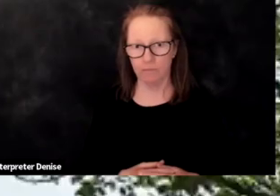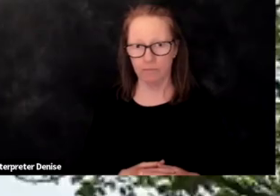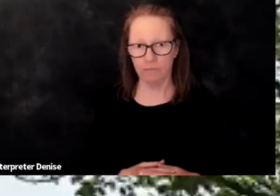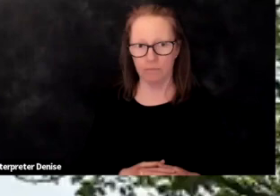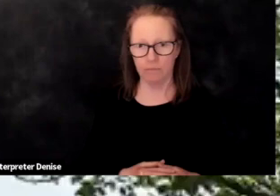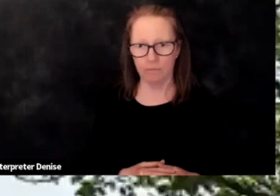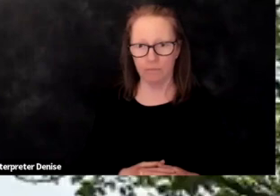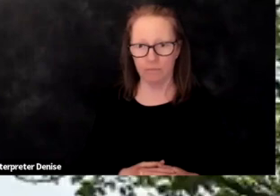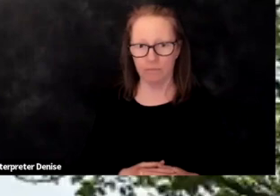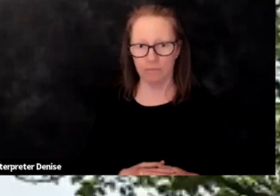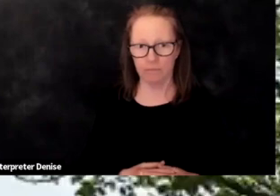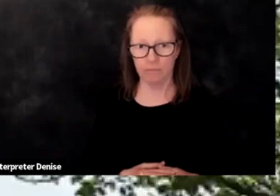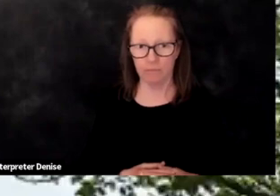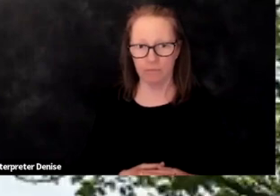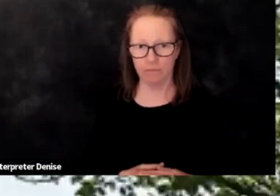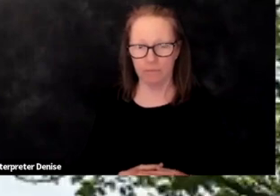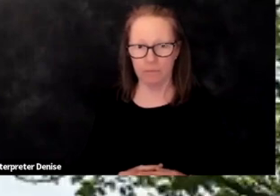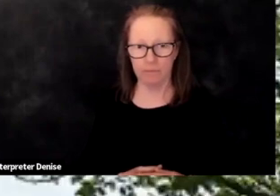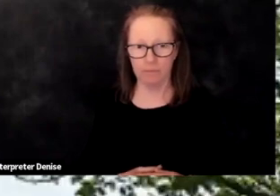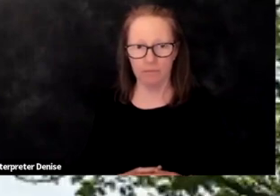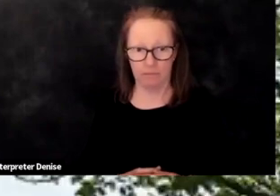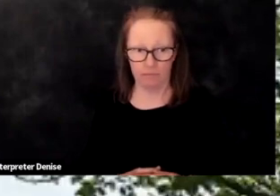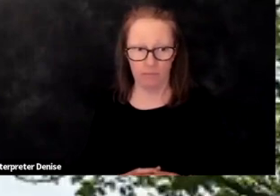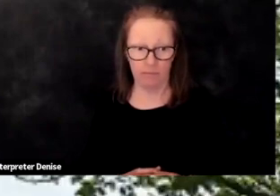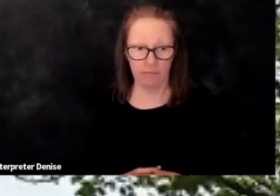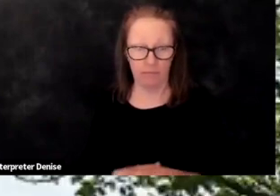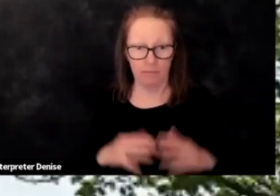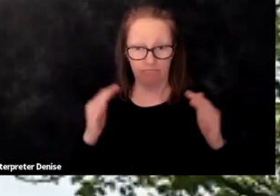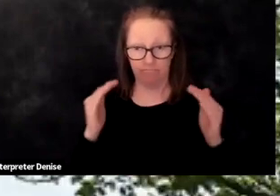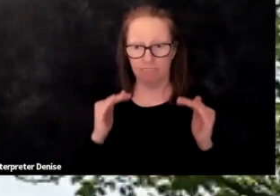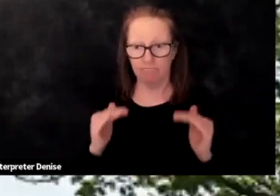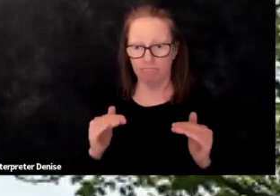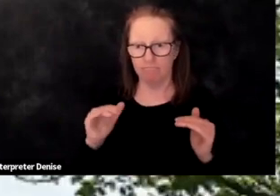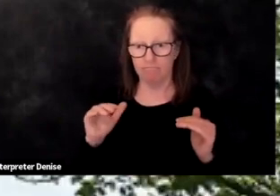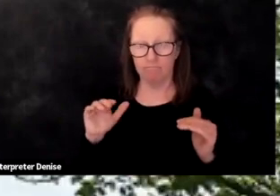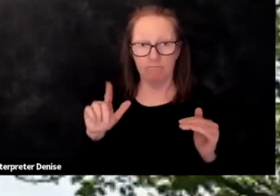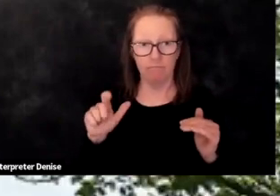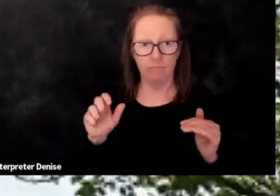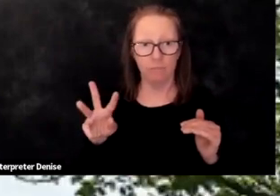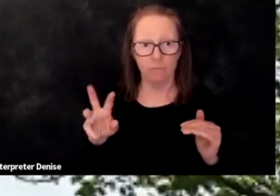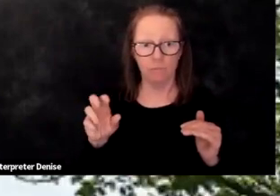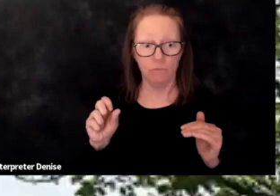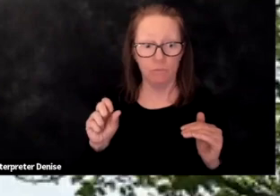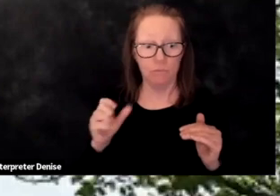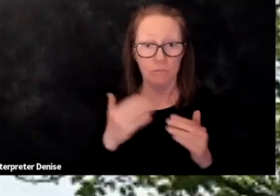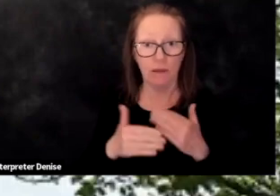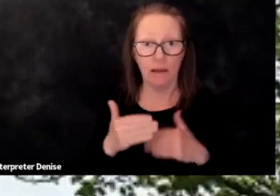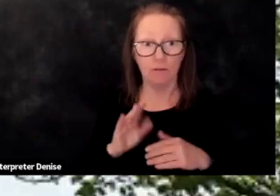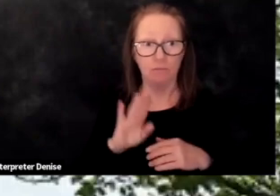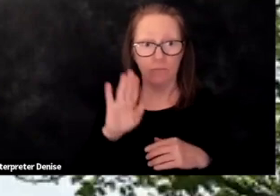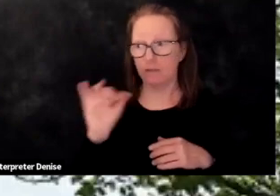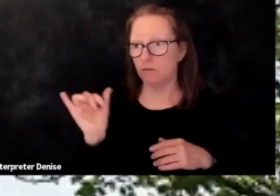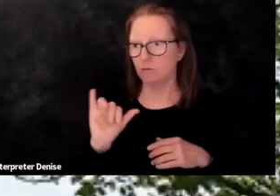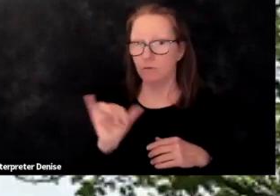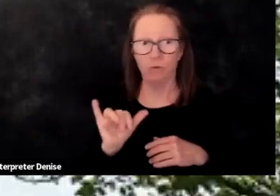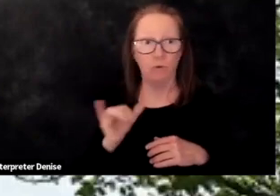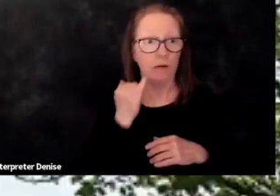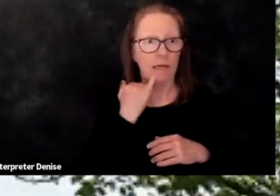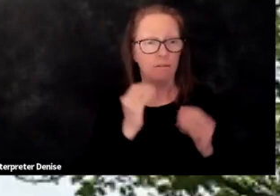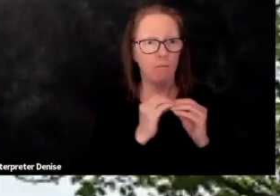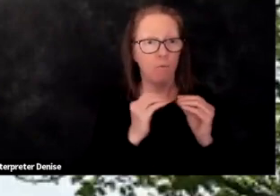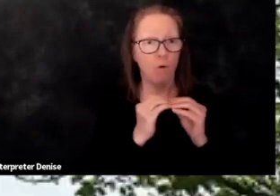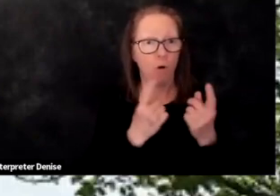Terrific, thanks. And actually, Louis, I see you have your hand raised as well. So if you'd like to follow up with any other questions, we'd love to hear it. And